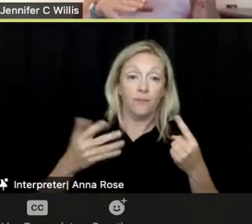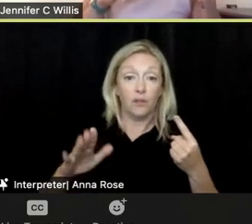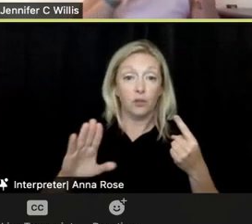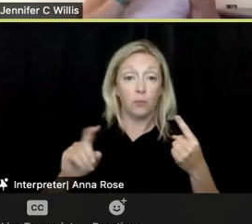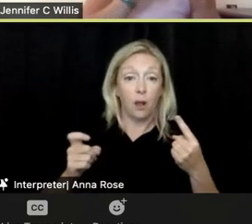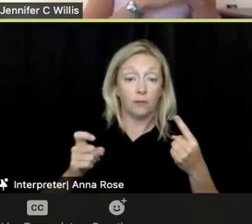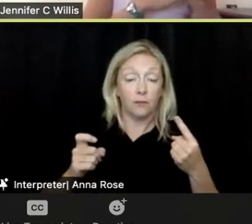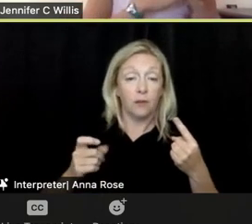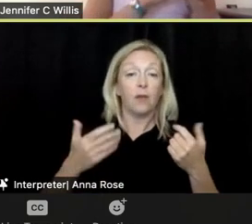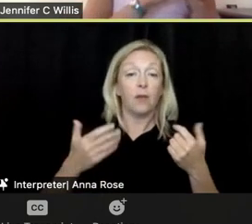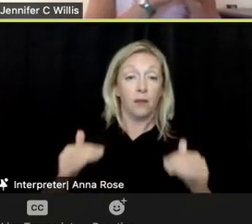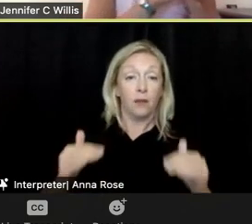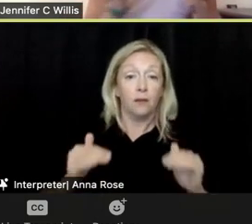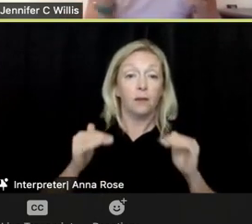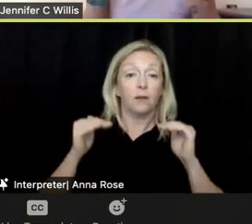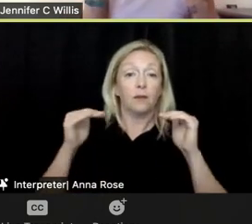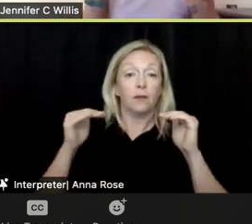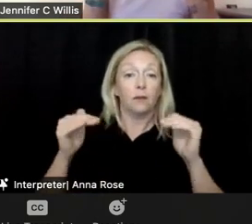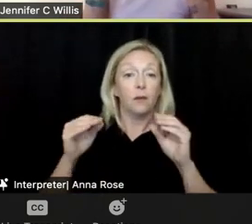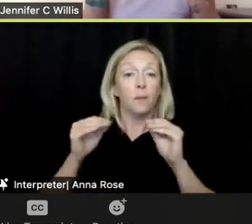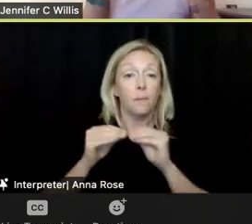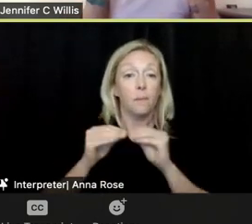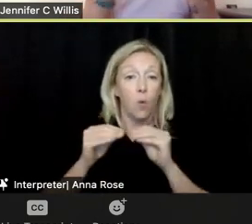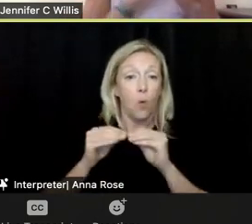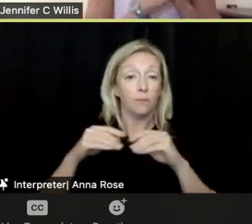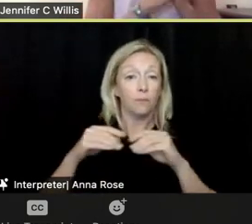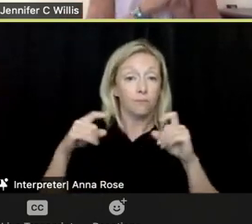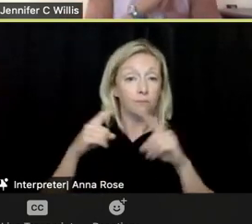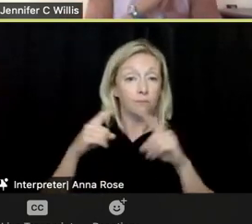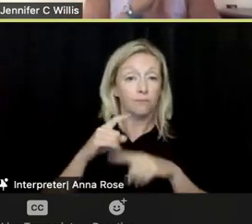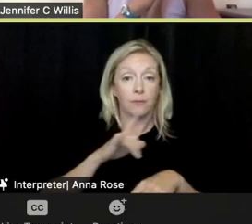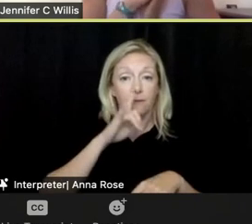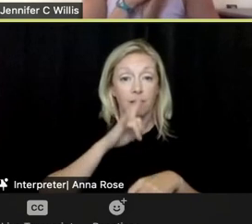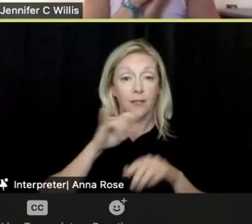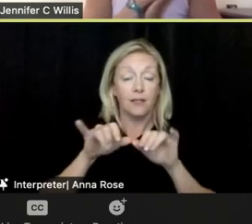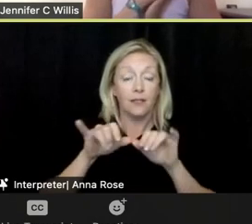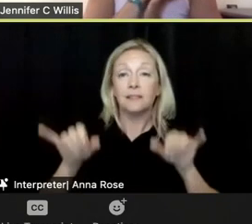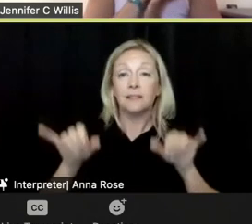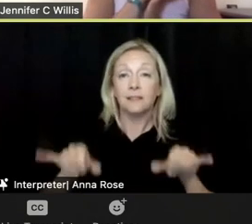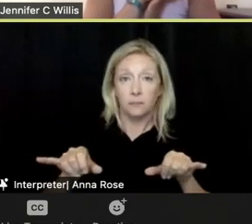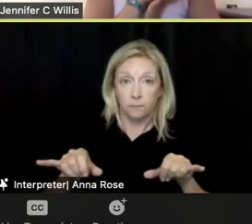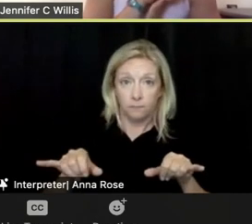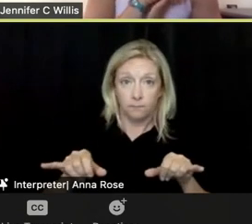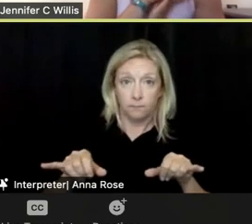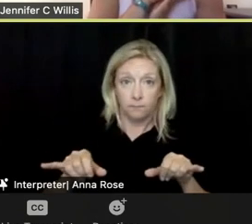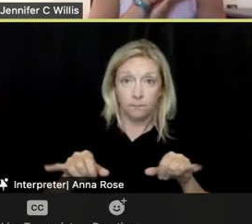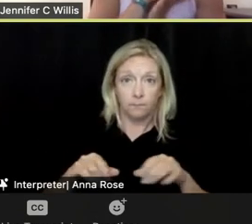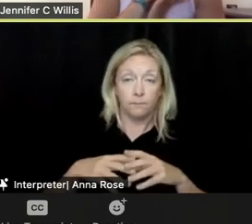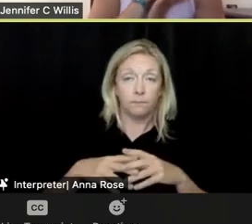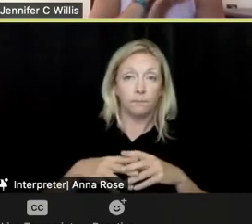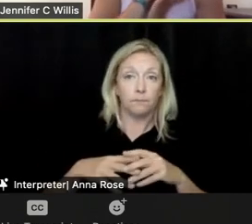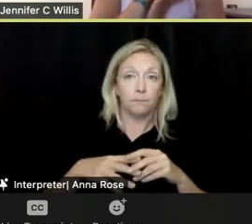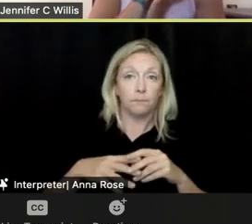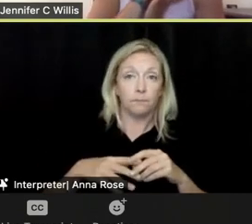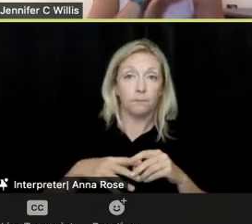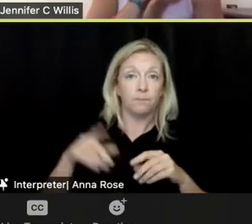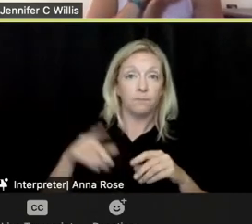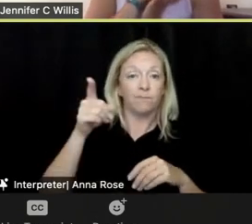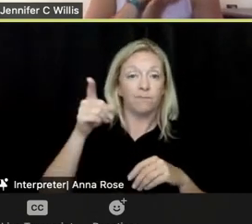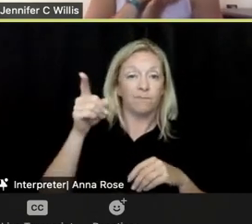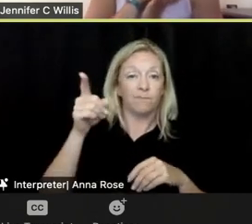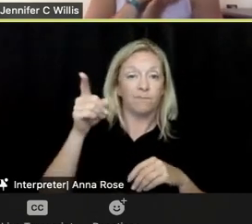level, and then we move them up to more expanded systems as their communication system level increases. So these are